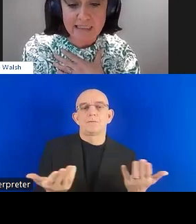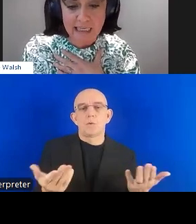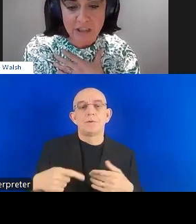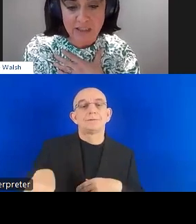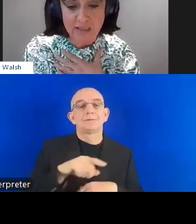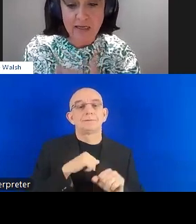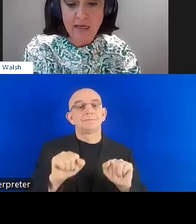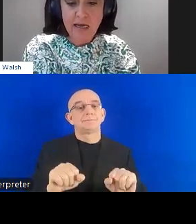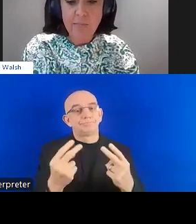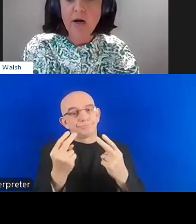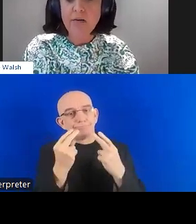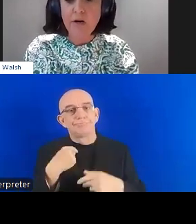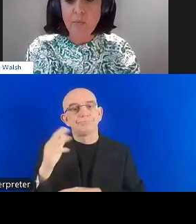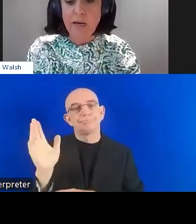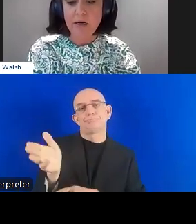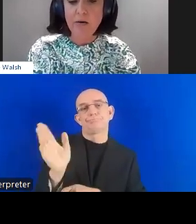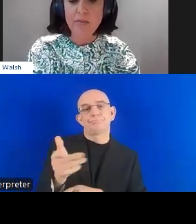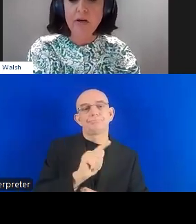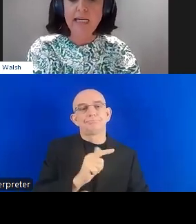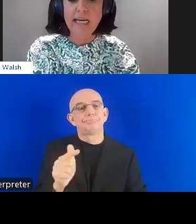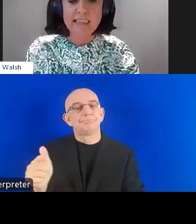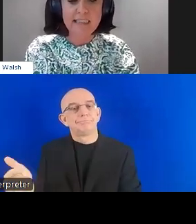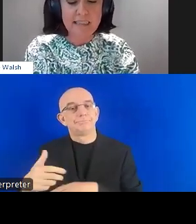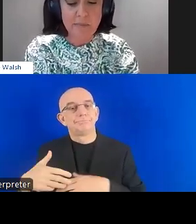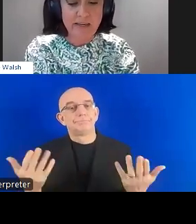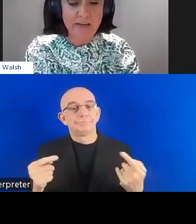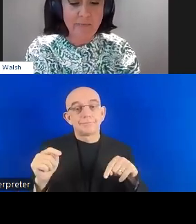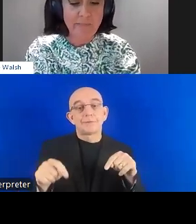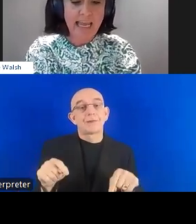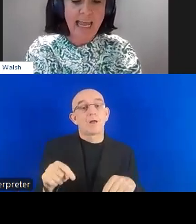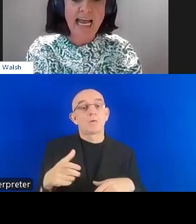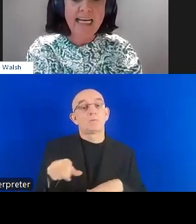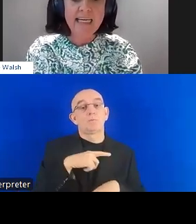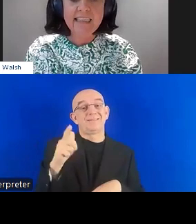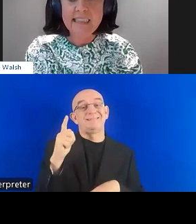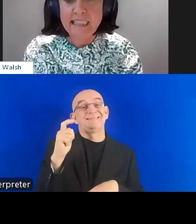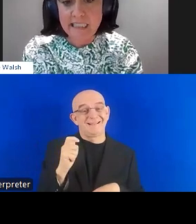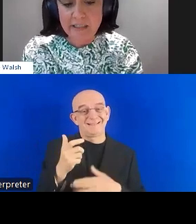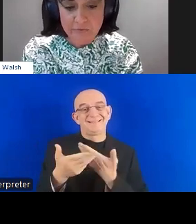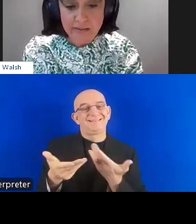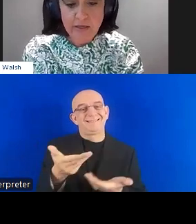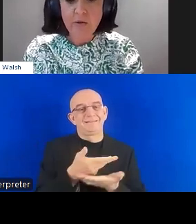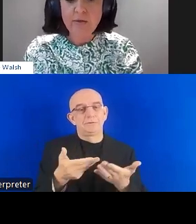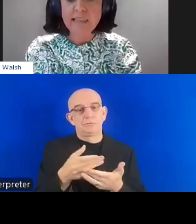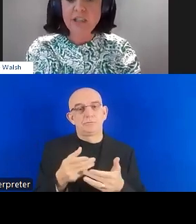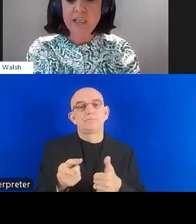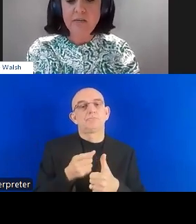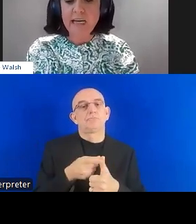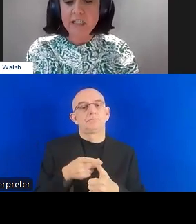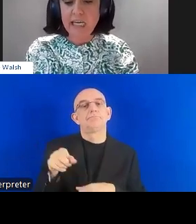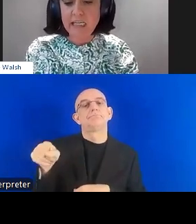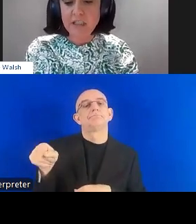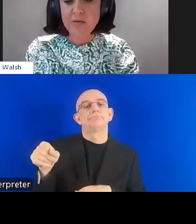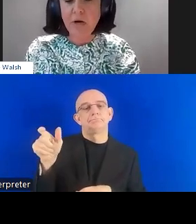the discussion part of our webinar with our guest speaker, Anna Didio, who is the